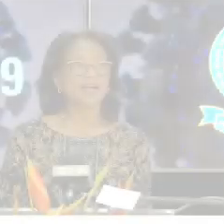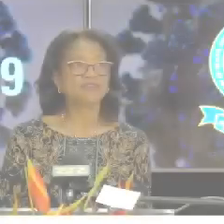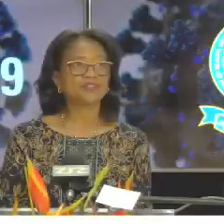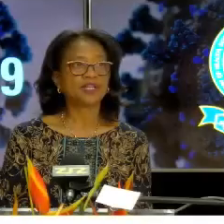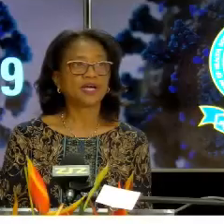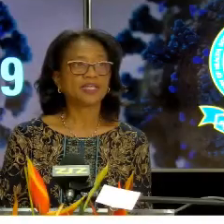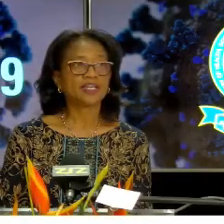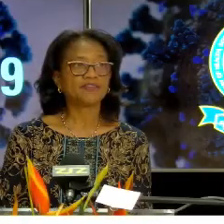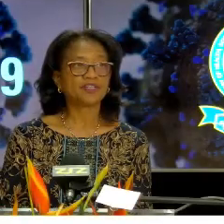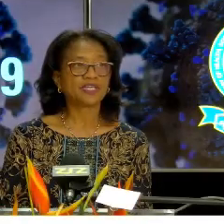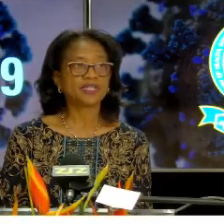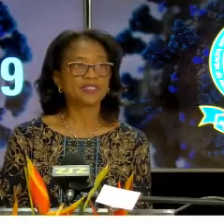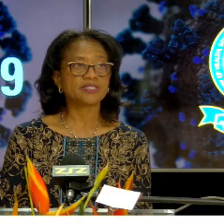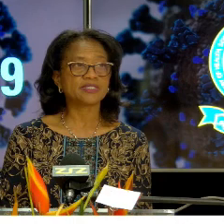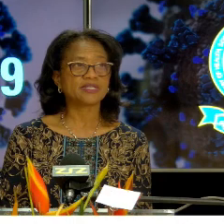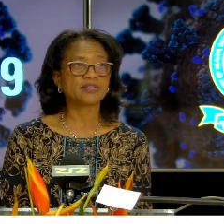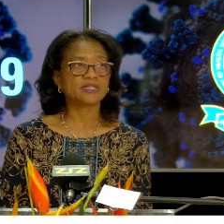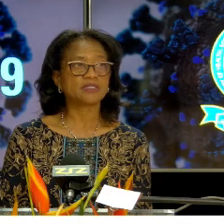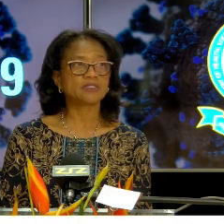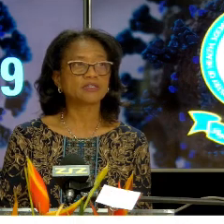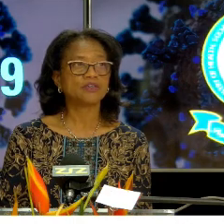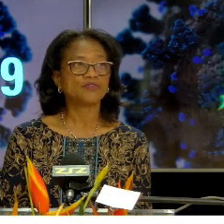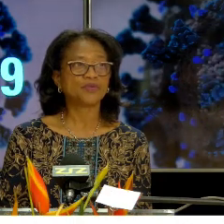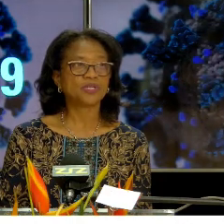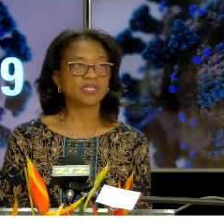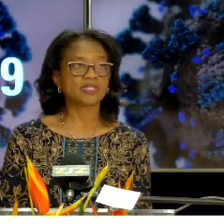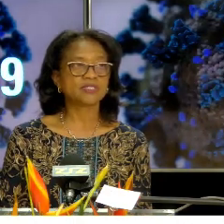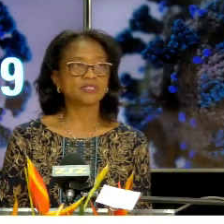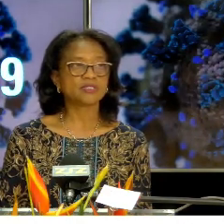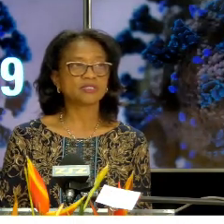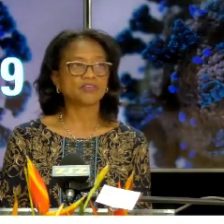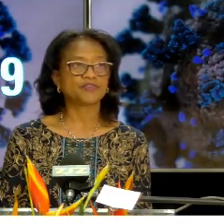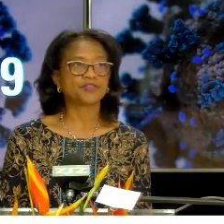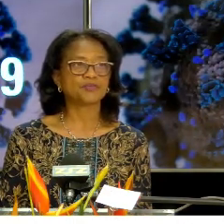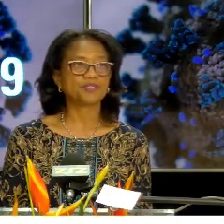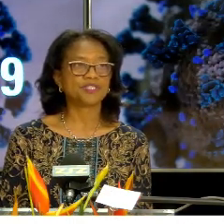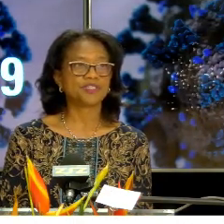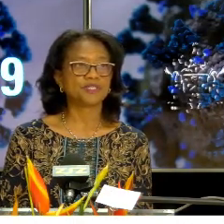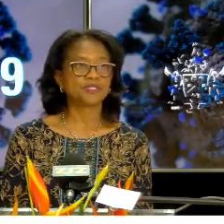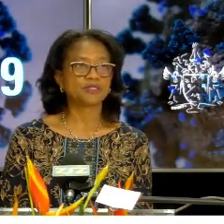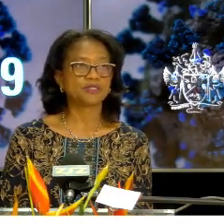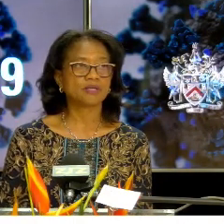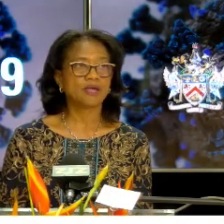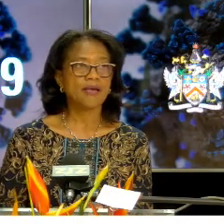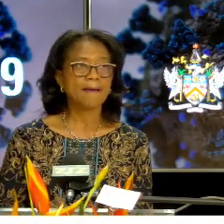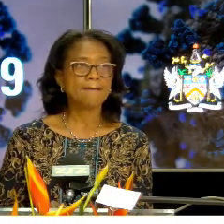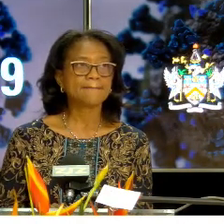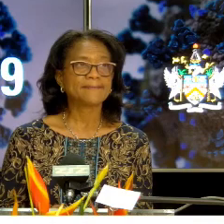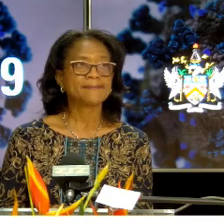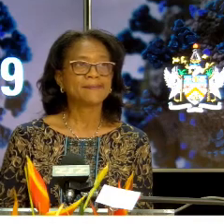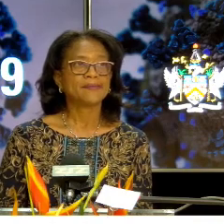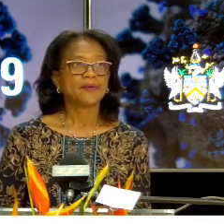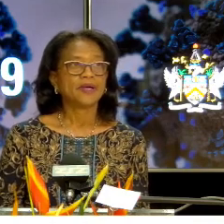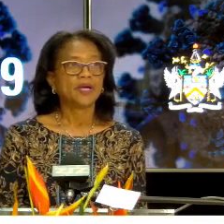We have 11 cases St. Kitts, 4 cases confirmed Nevis.